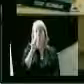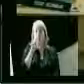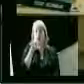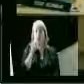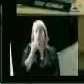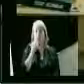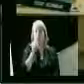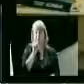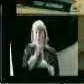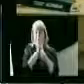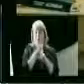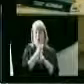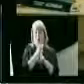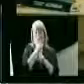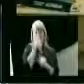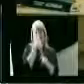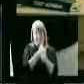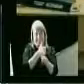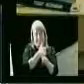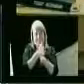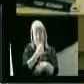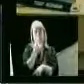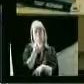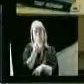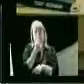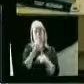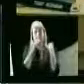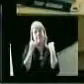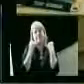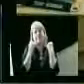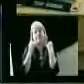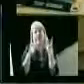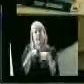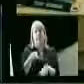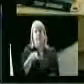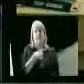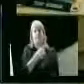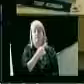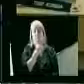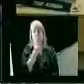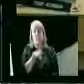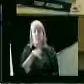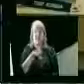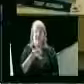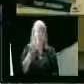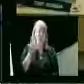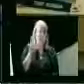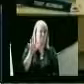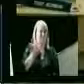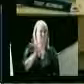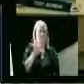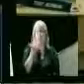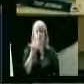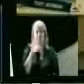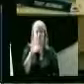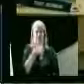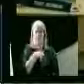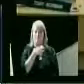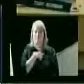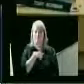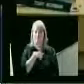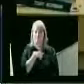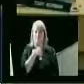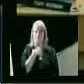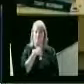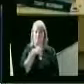case is one of many. I've been told there's some close to 25 grievances filed